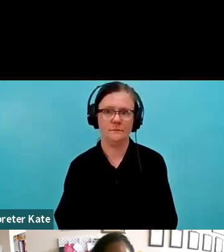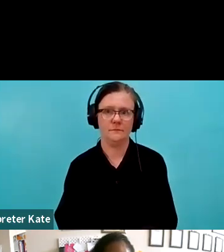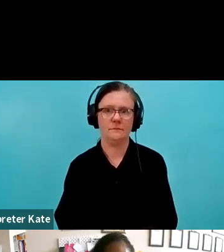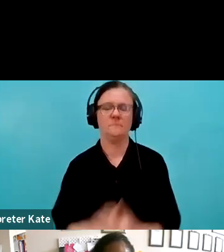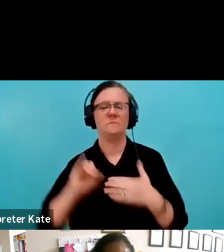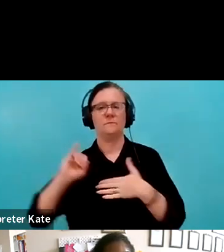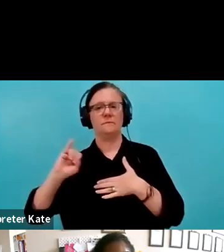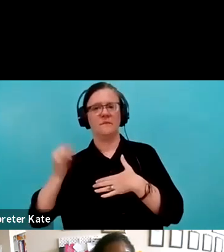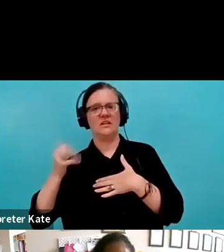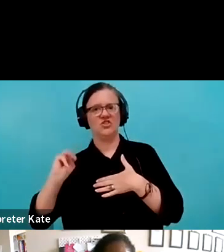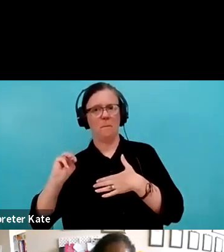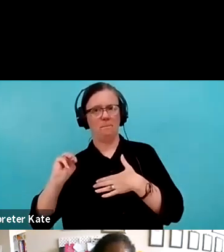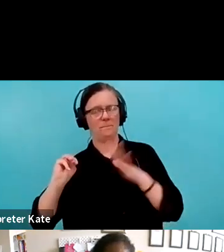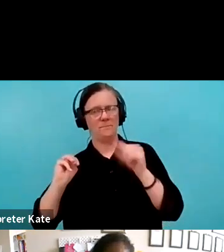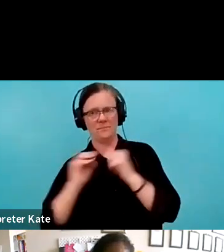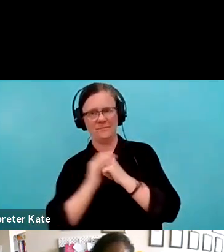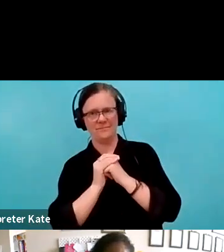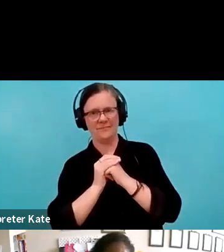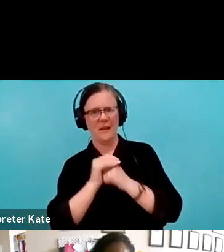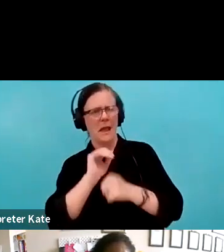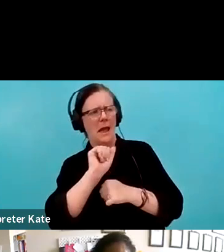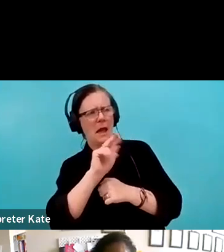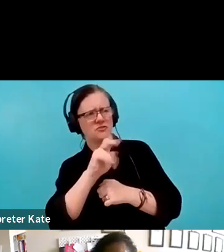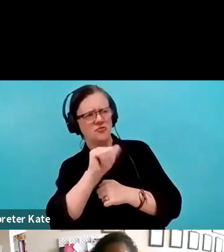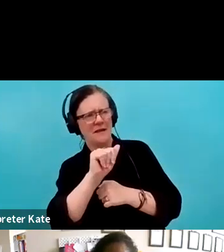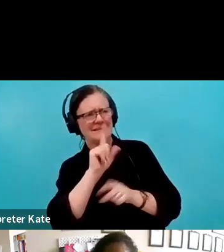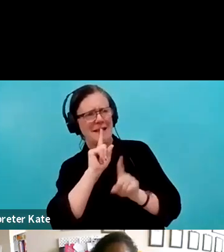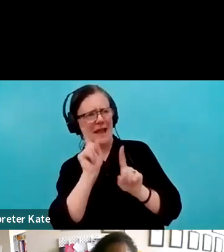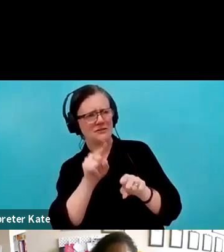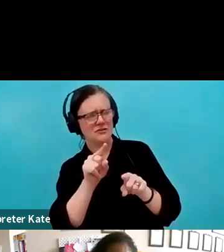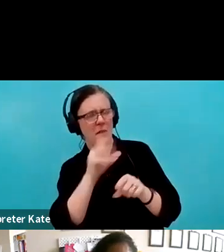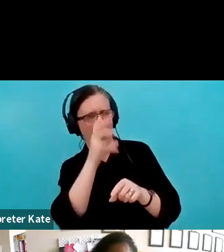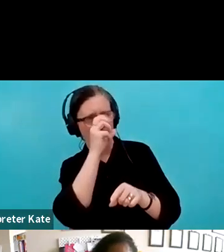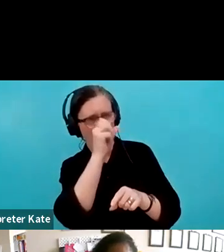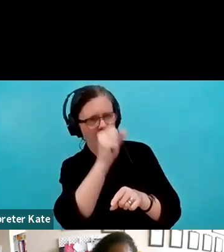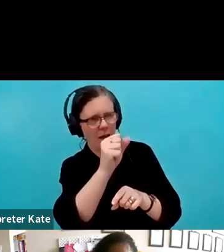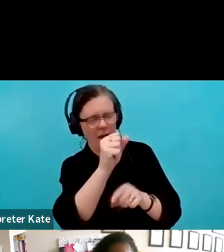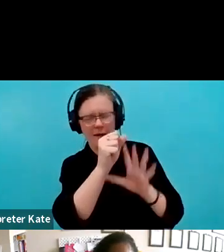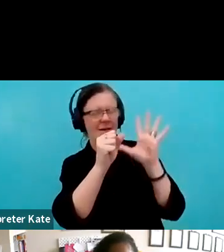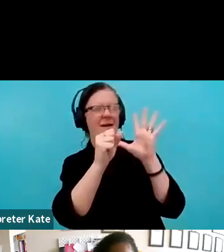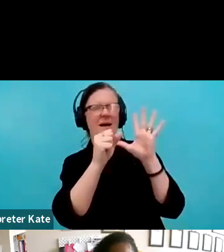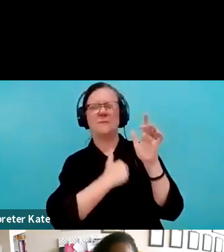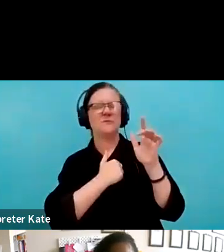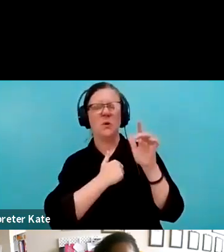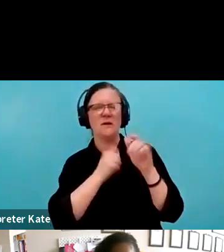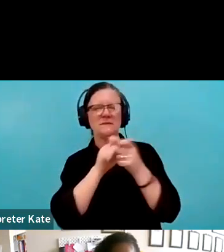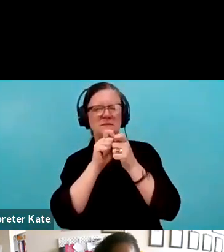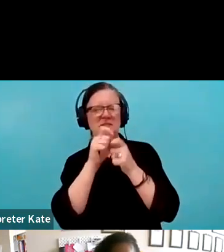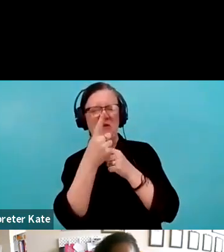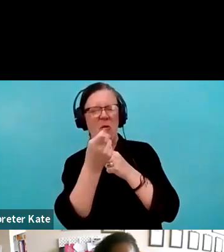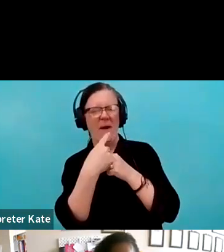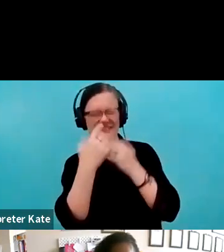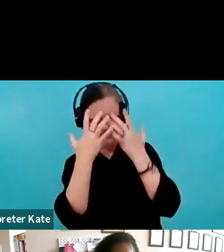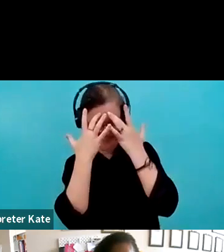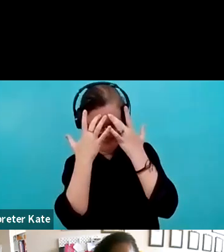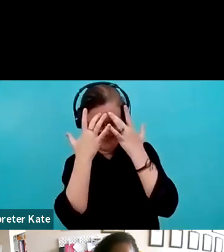I was so concentrated on Andraéa's answer that I think I lost the specific question. And maybe it's